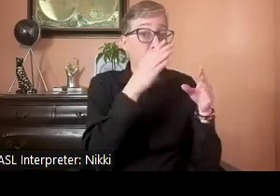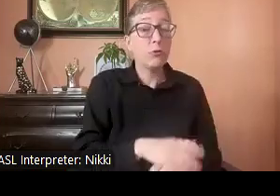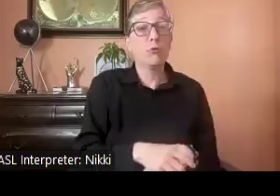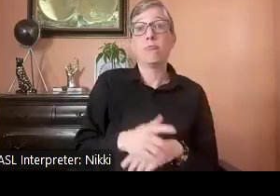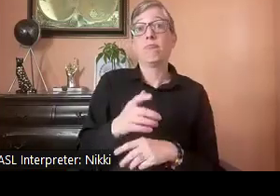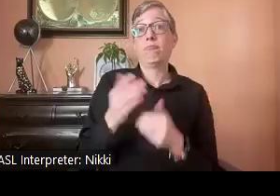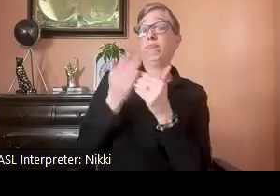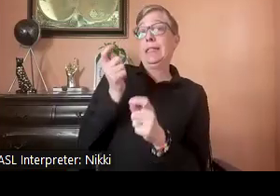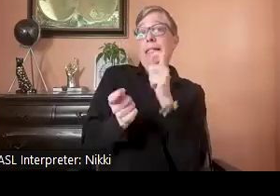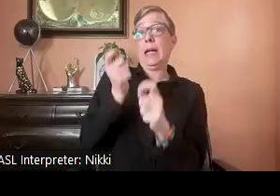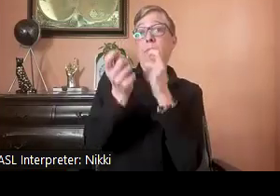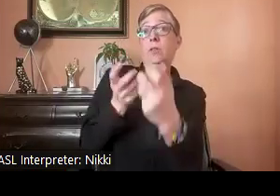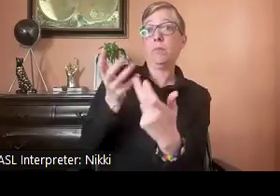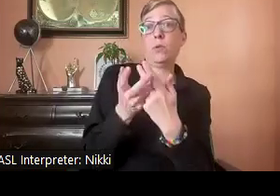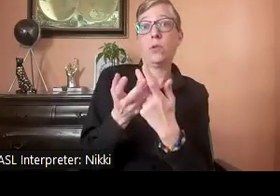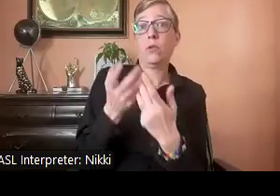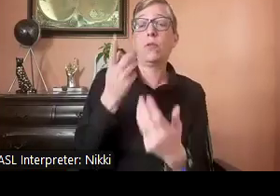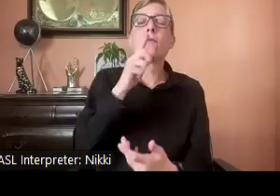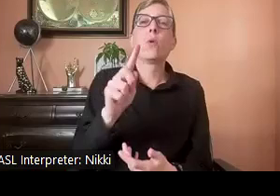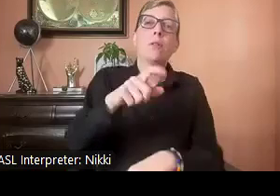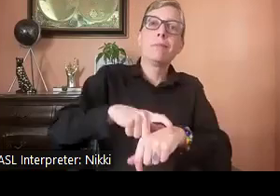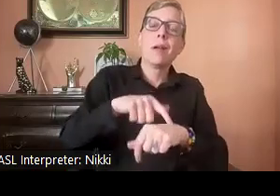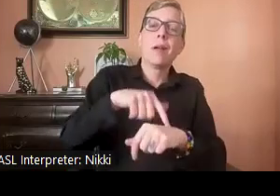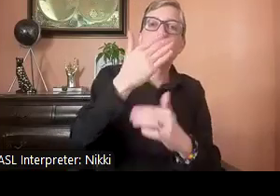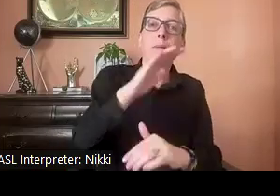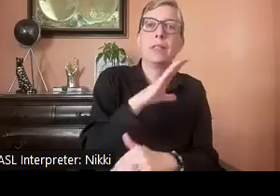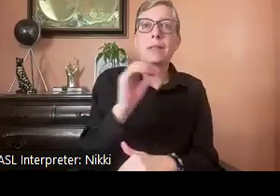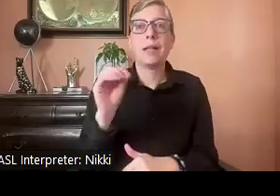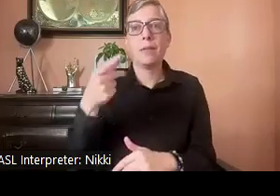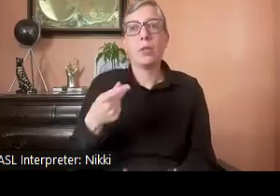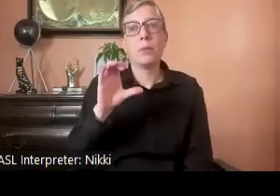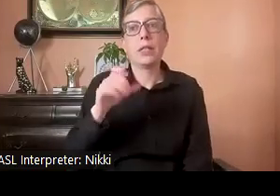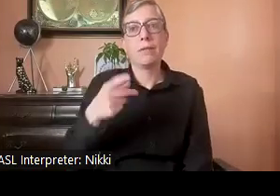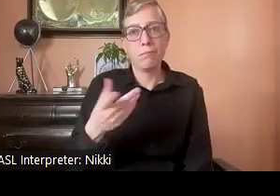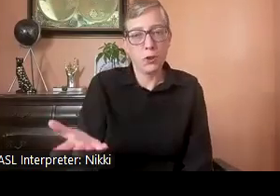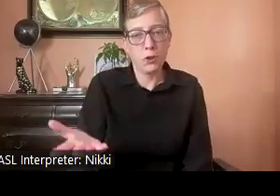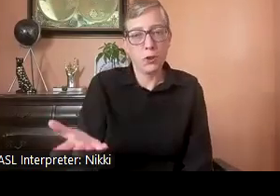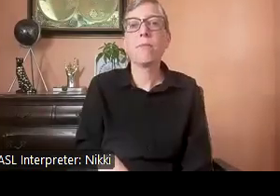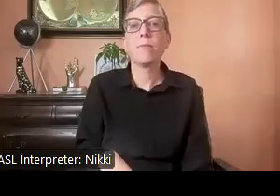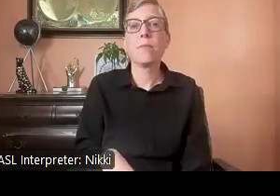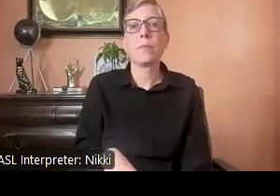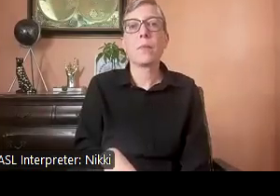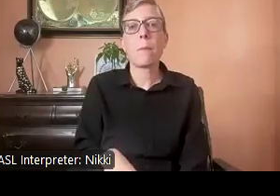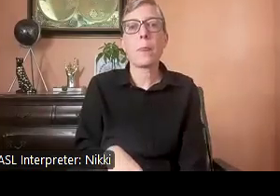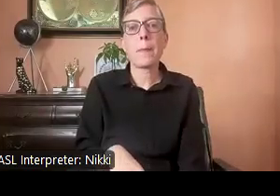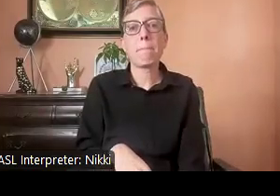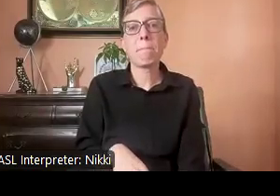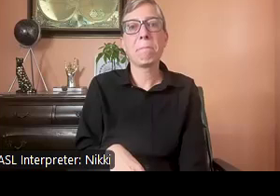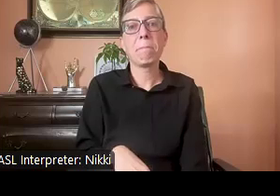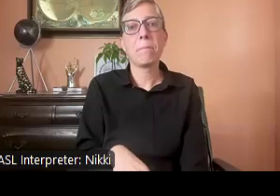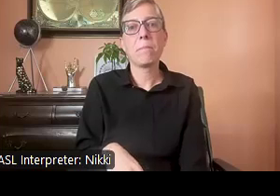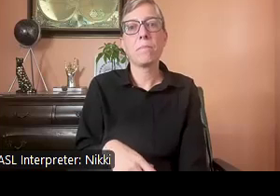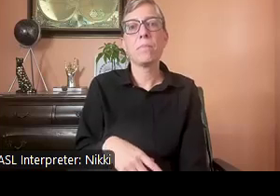care workflows and time constraints. I don't need to tell you guys about the demands of time. And designed to